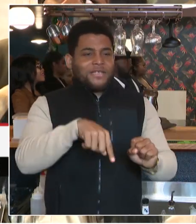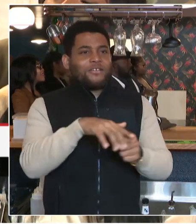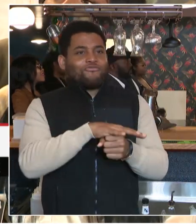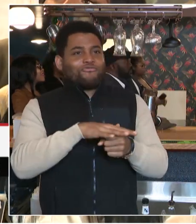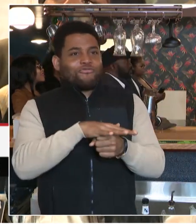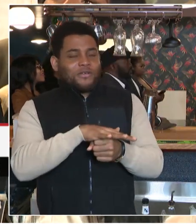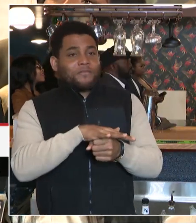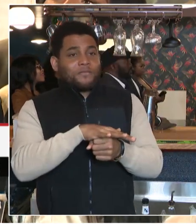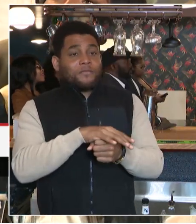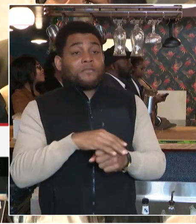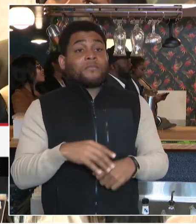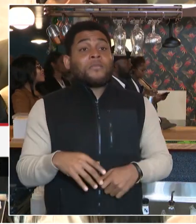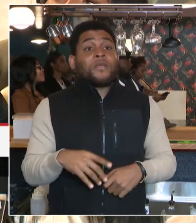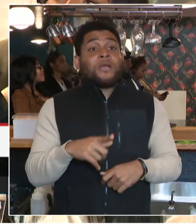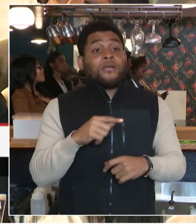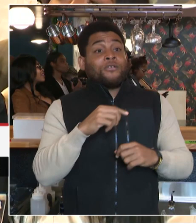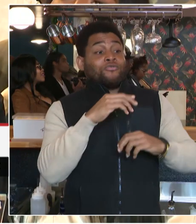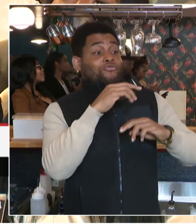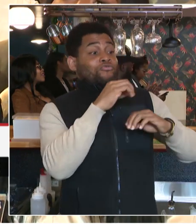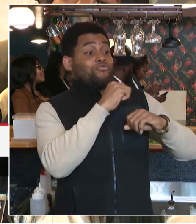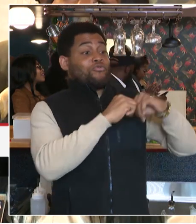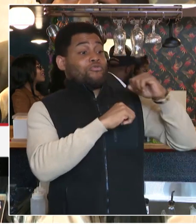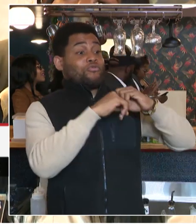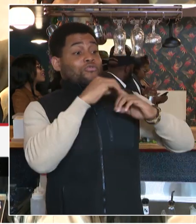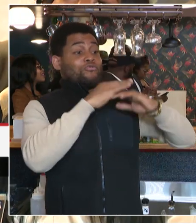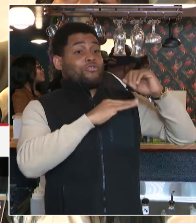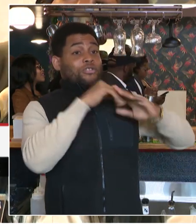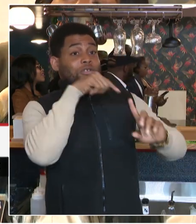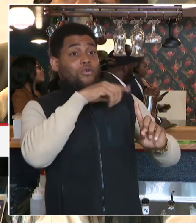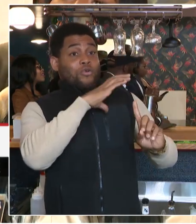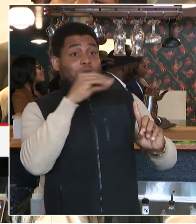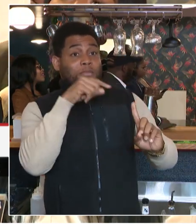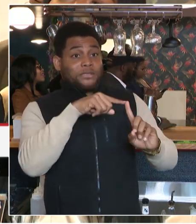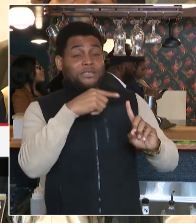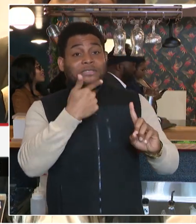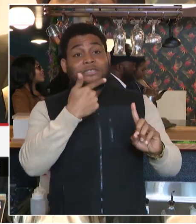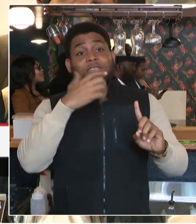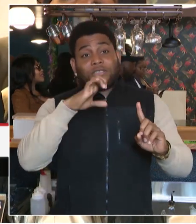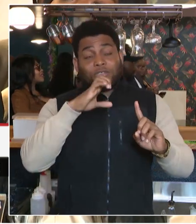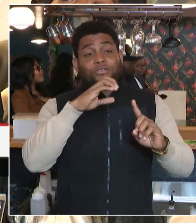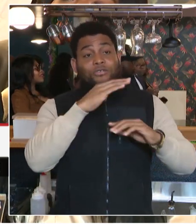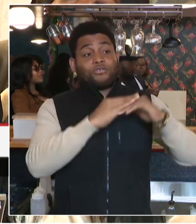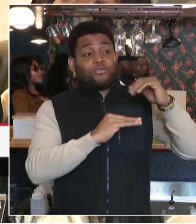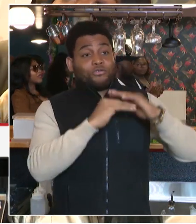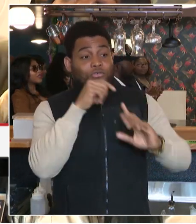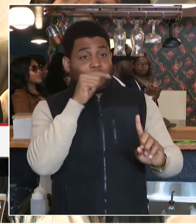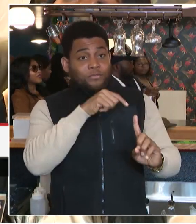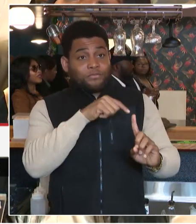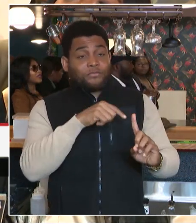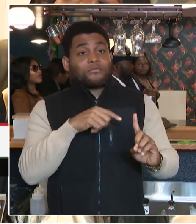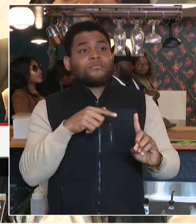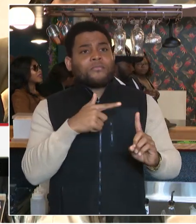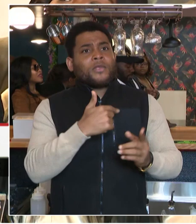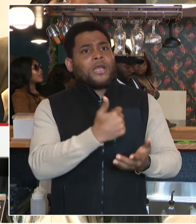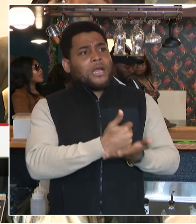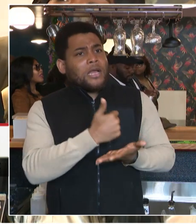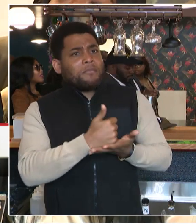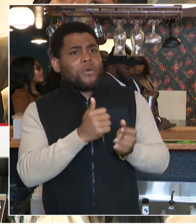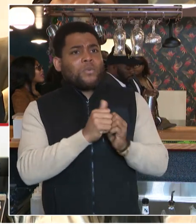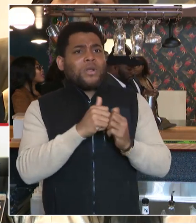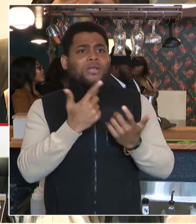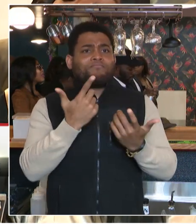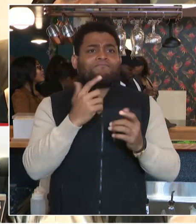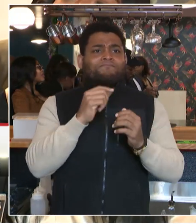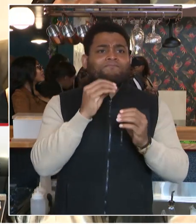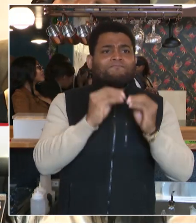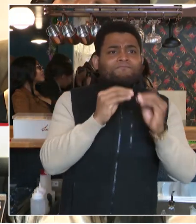Construction Company, he's here with the GC, N-Tan Construction, who also assisted with the project. Both are CBE certified.